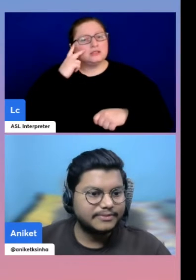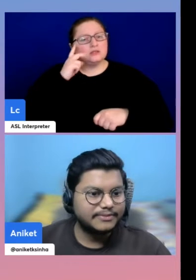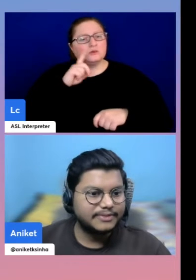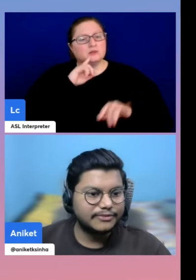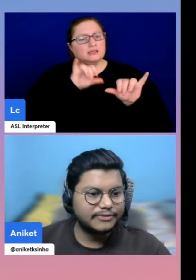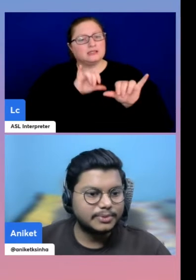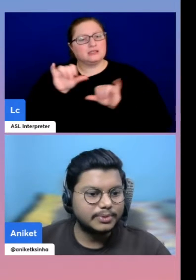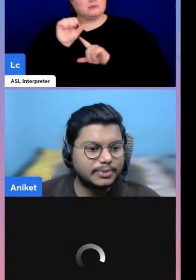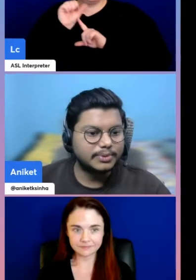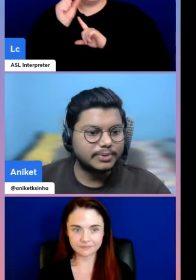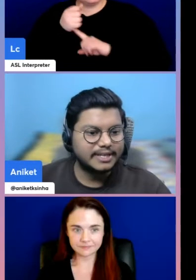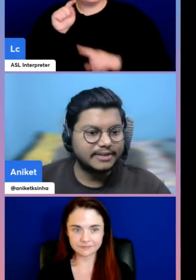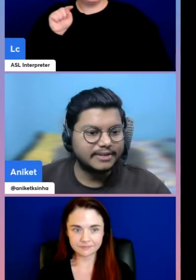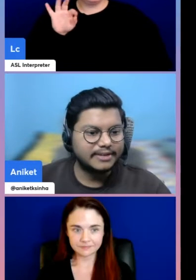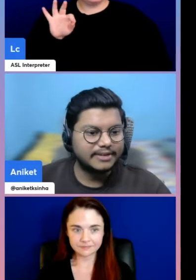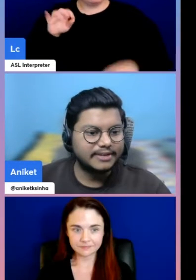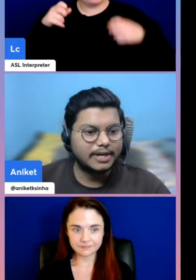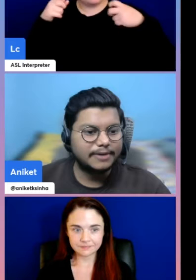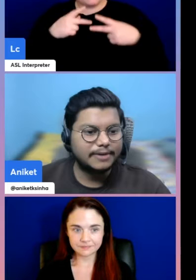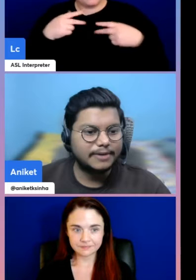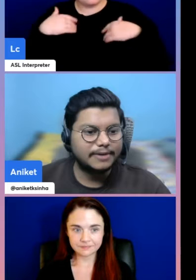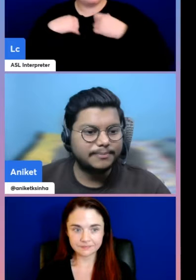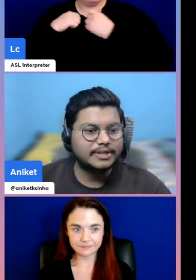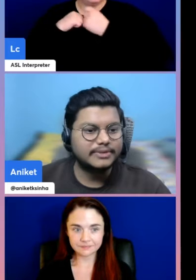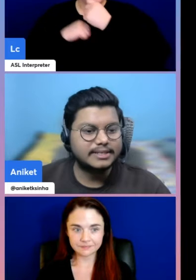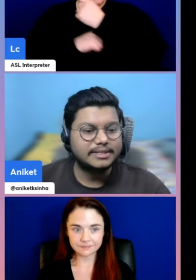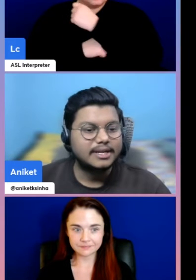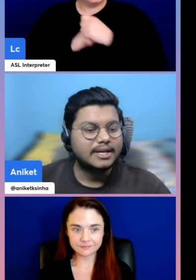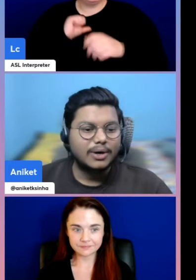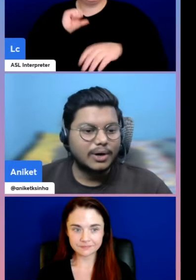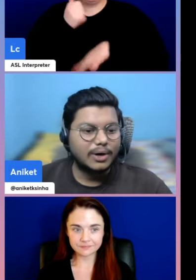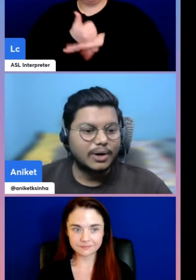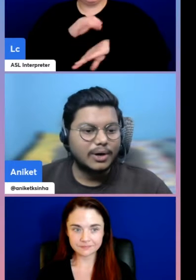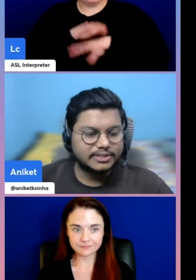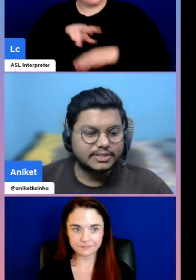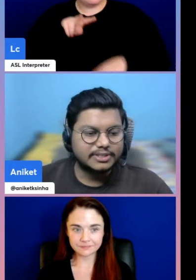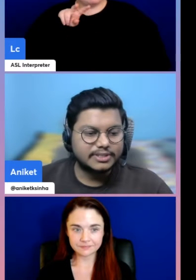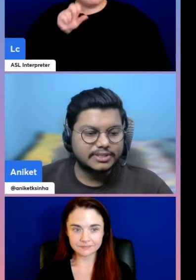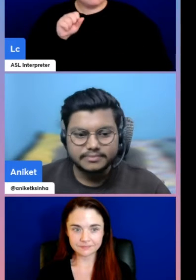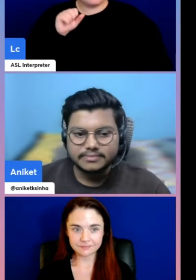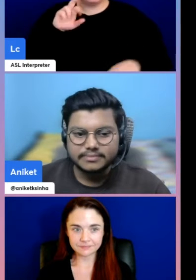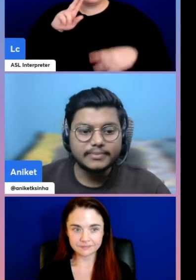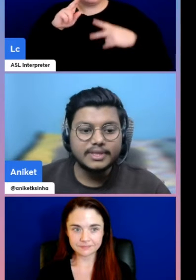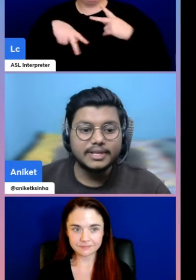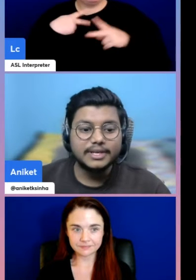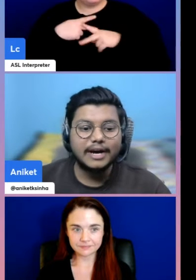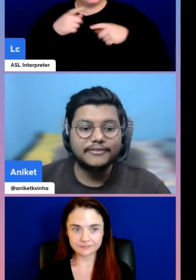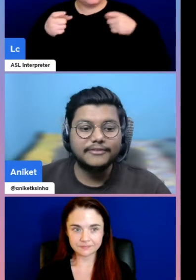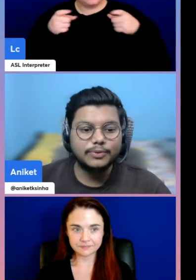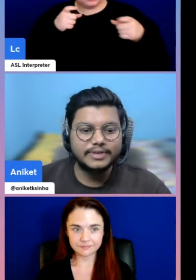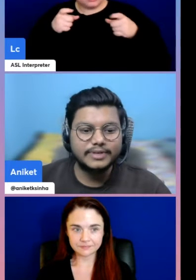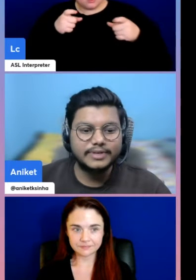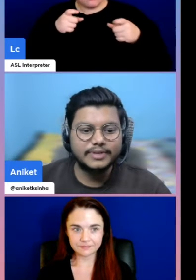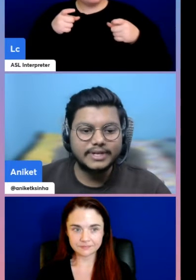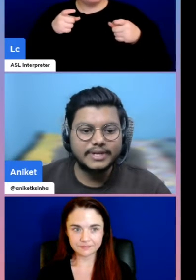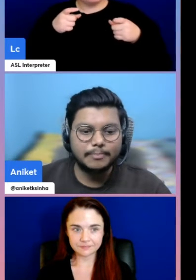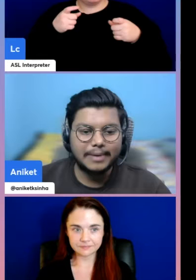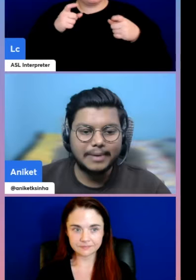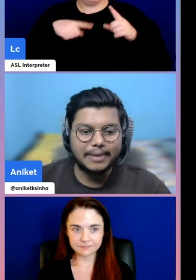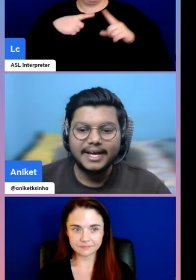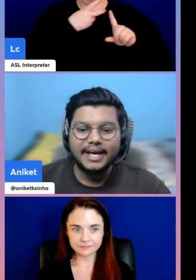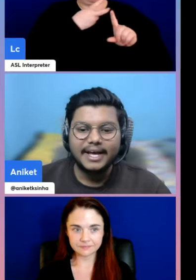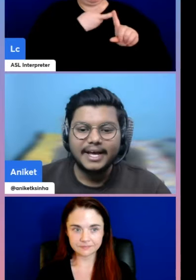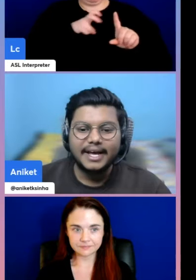have the Terraform code, you have the infrastructure, you have put it on the VS or the version control, you have moved it to the